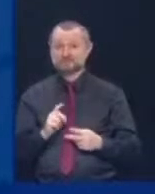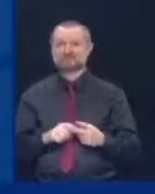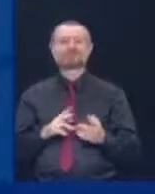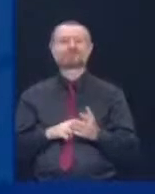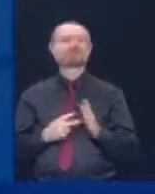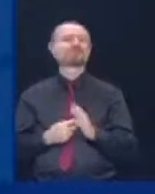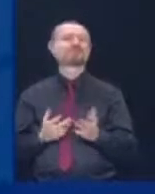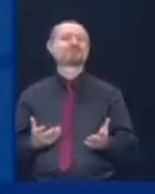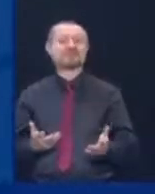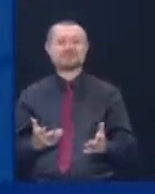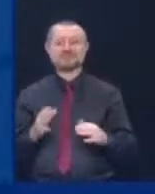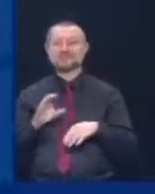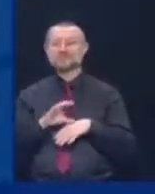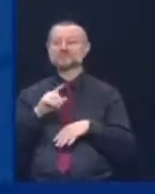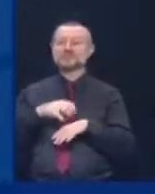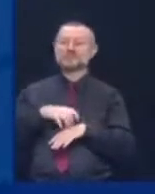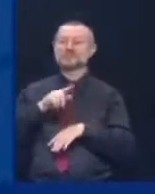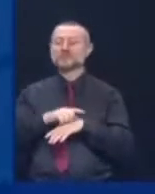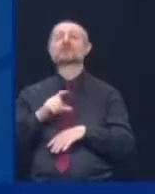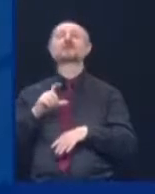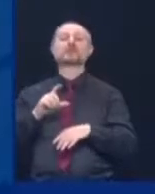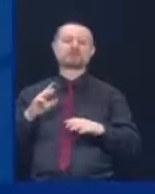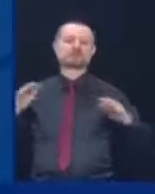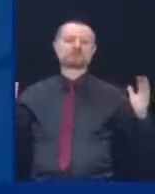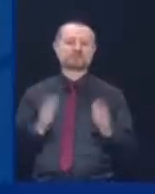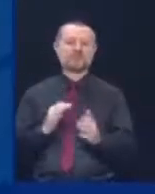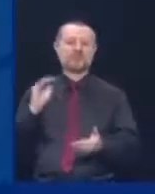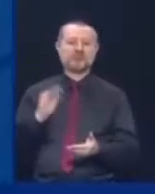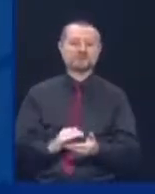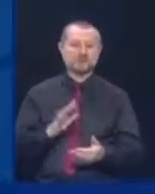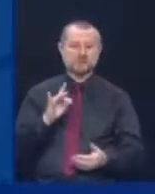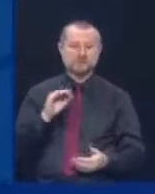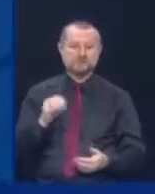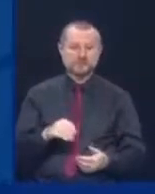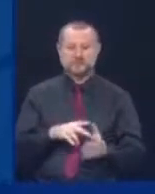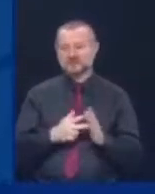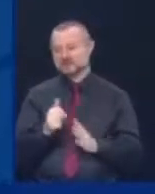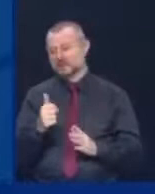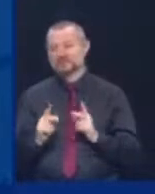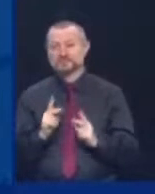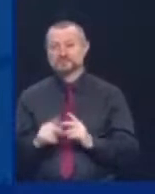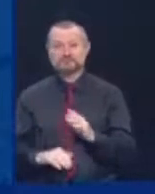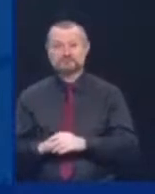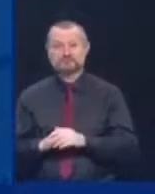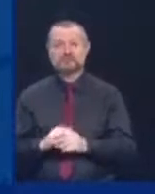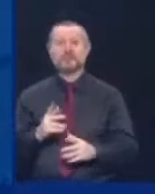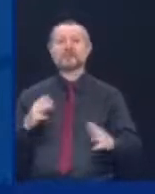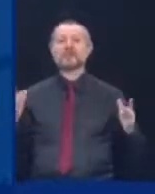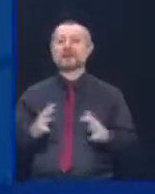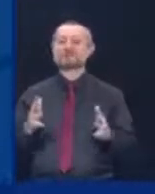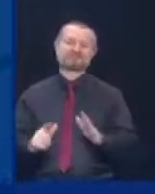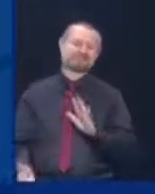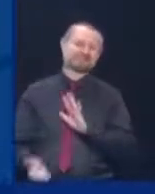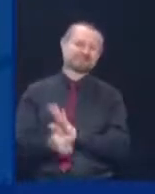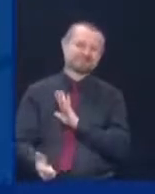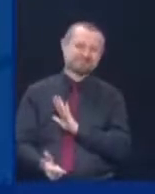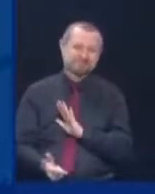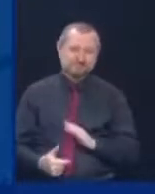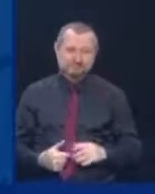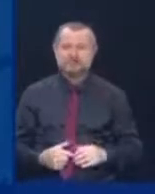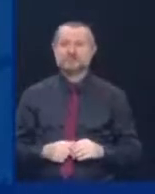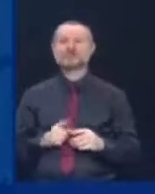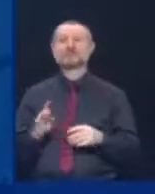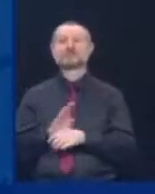reduces house of worship to 25%. Mass gatherings prohibited. Businesses